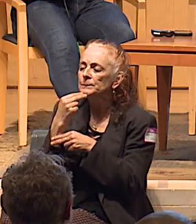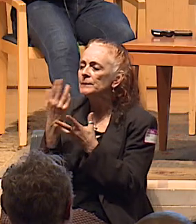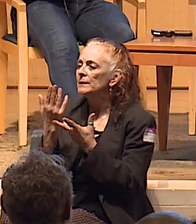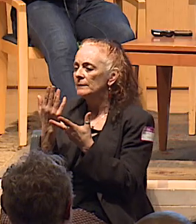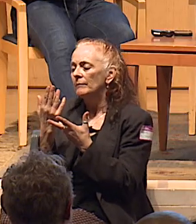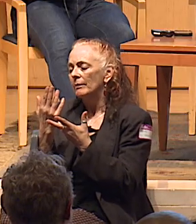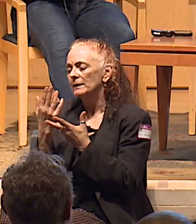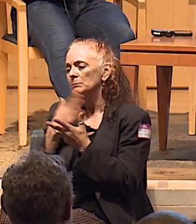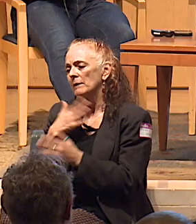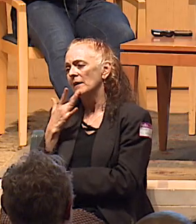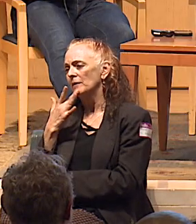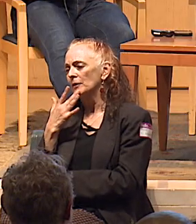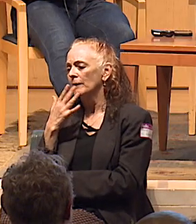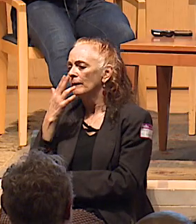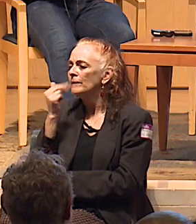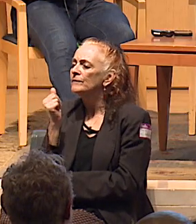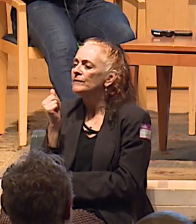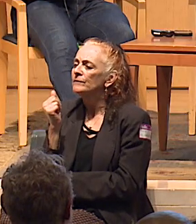little sex stories.